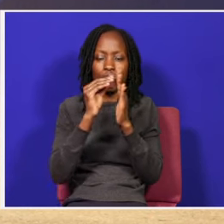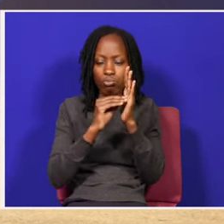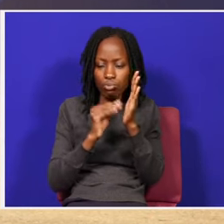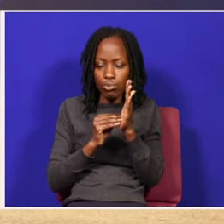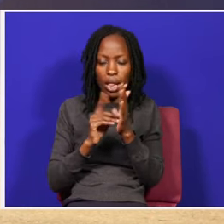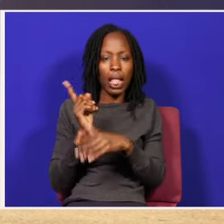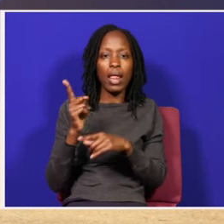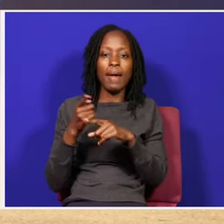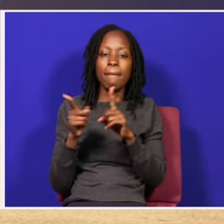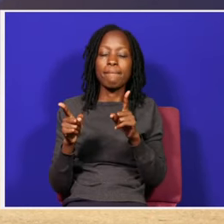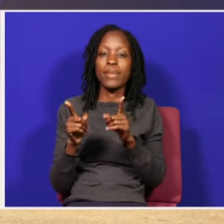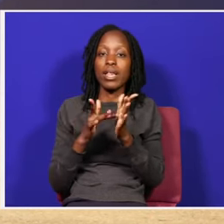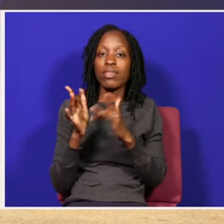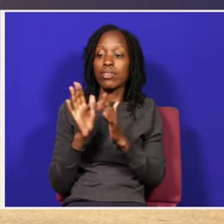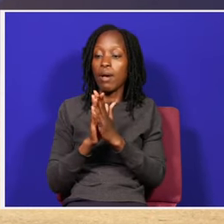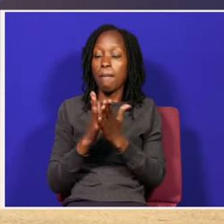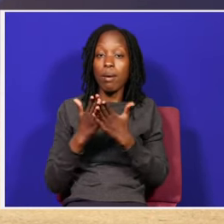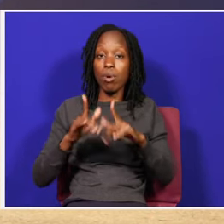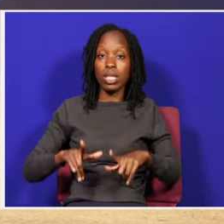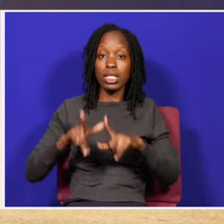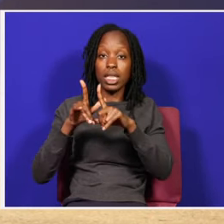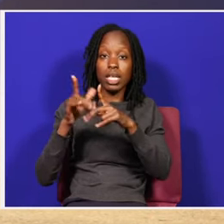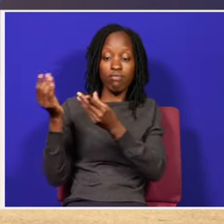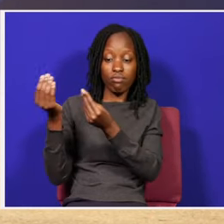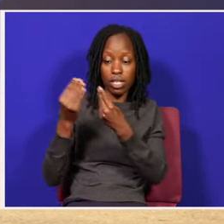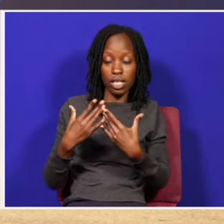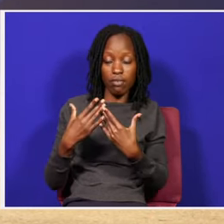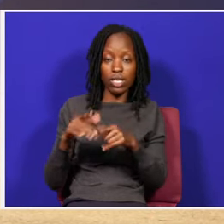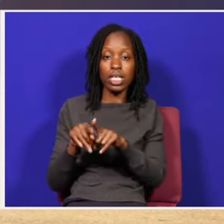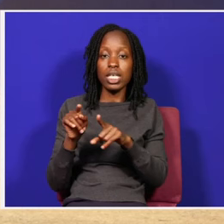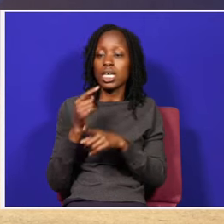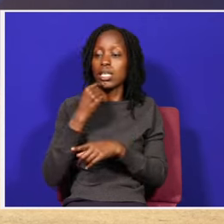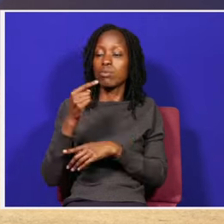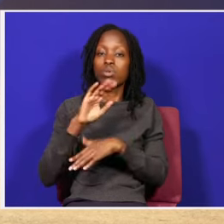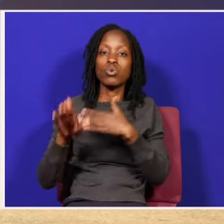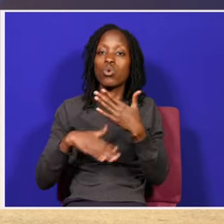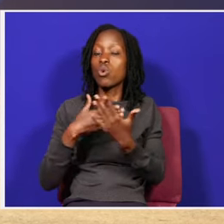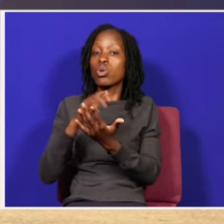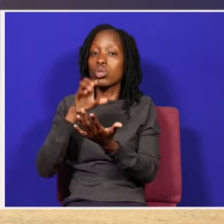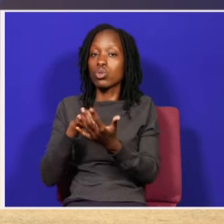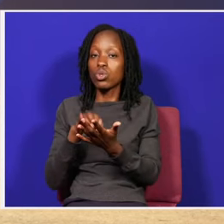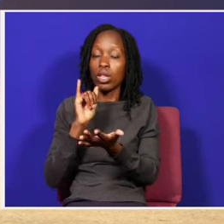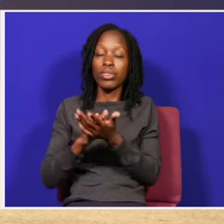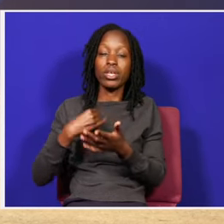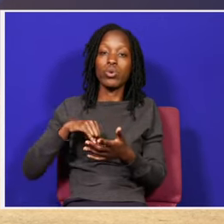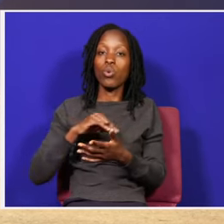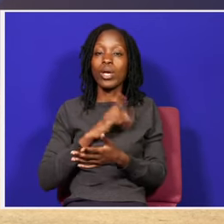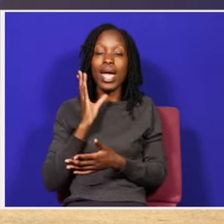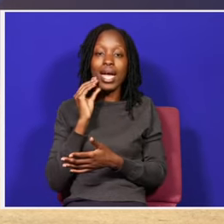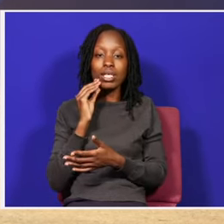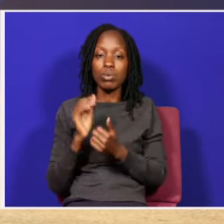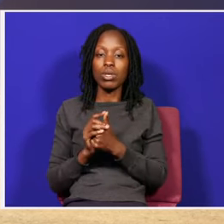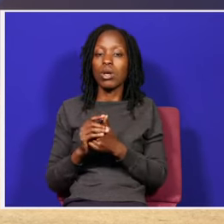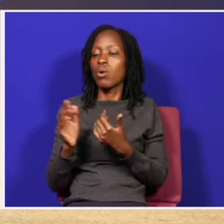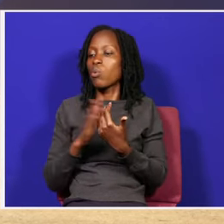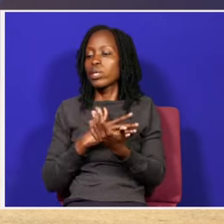us. It is actually life-giving and life-breathing. It speaks to every situation you and I go through, regardless of